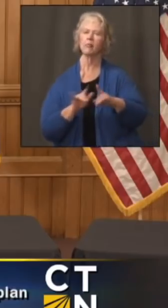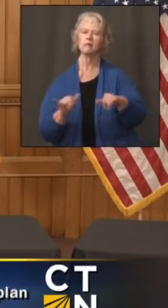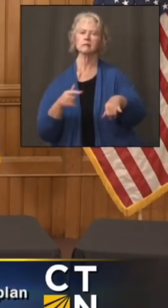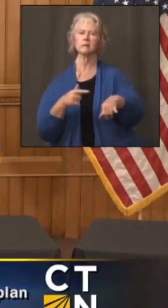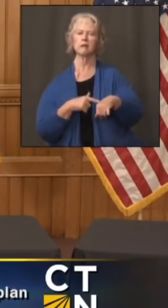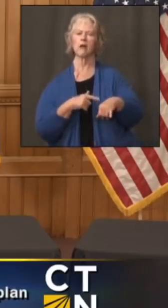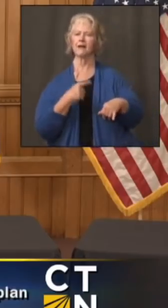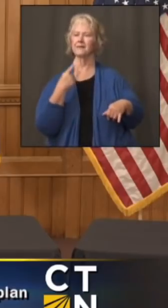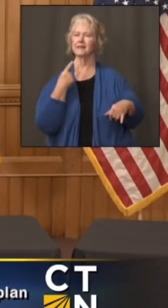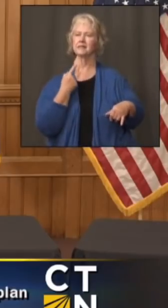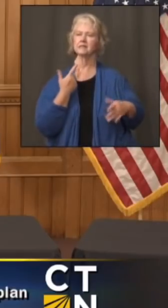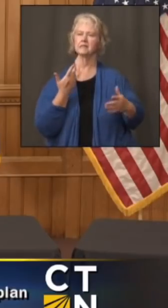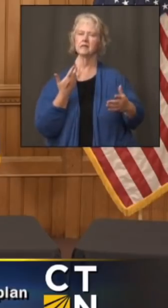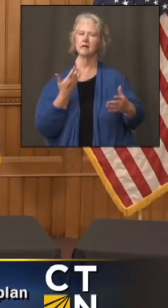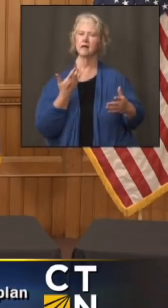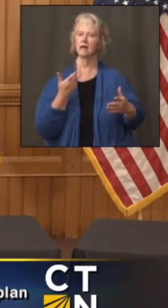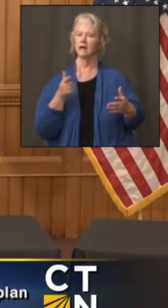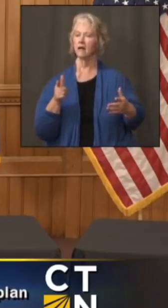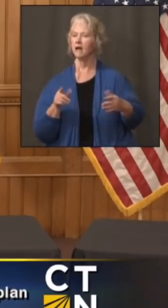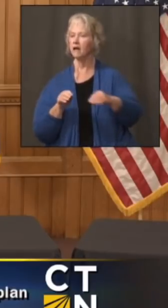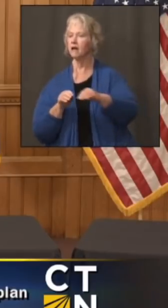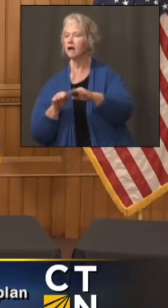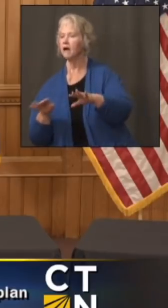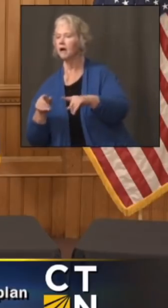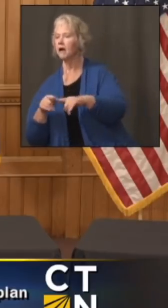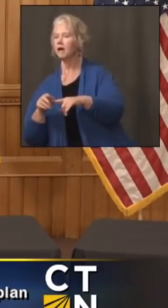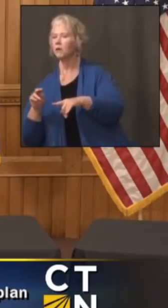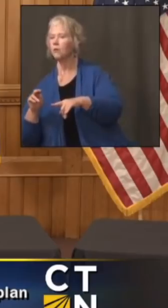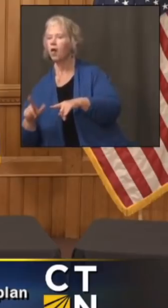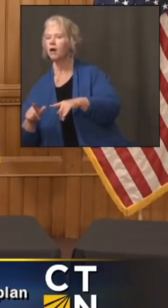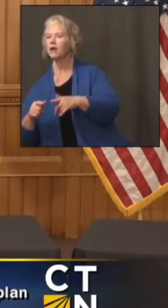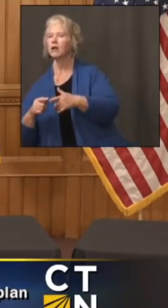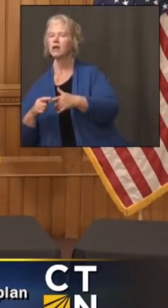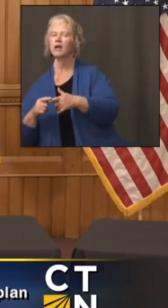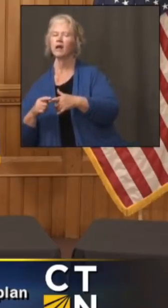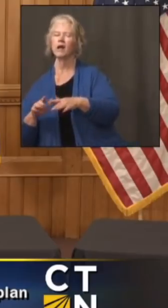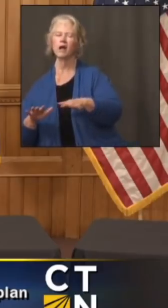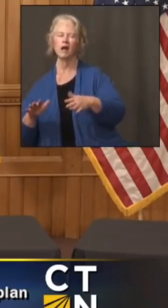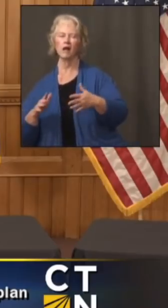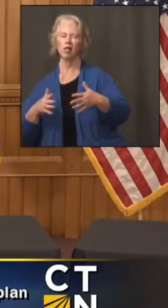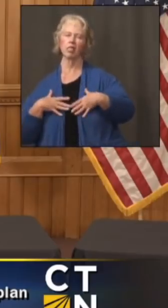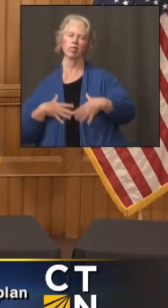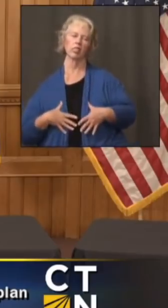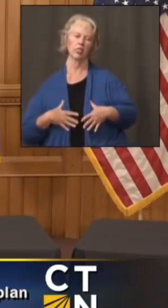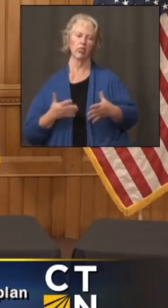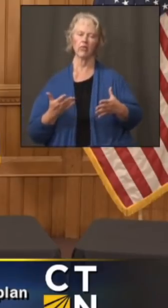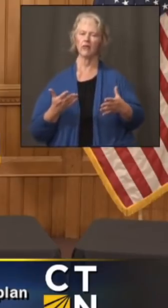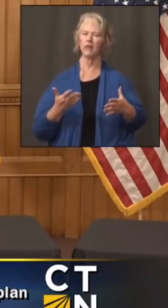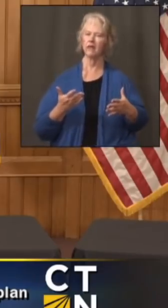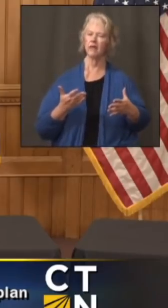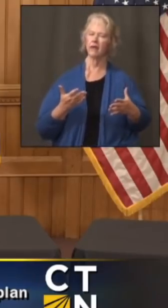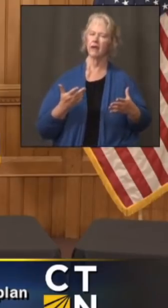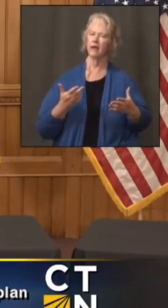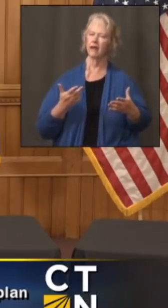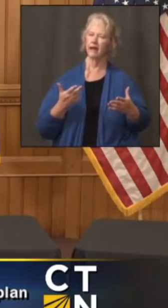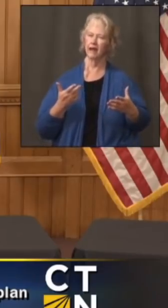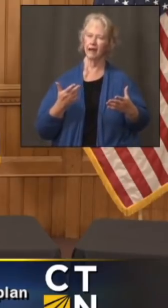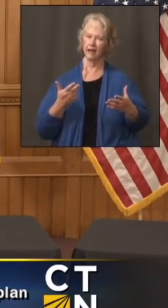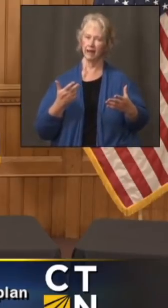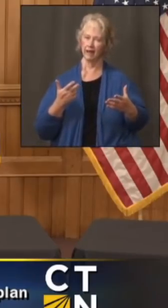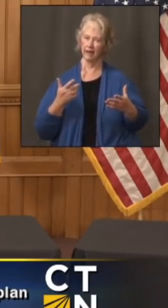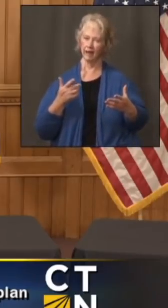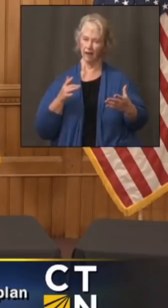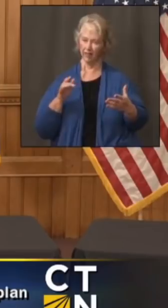reporting that there's this new outbreak in New London. Can you just sort of speak to that dichotomy? Are these